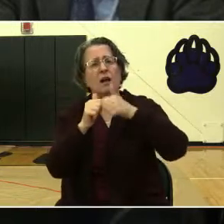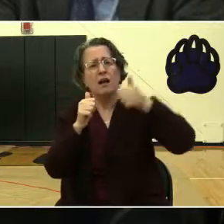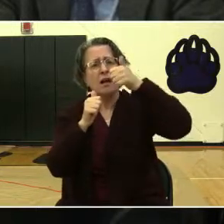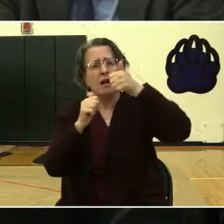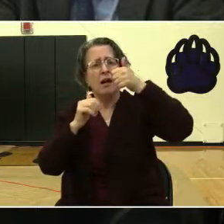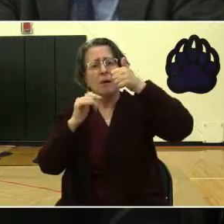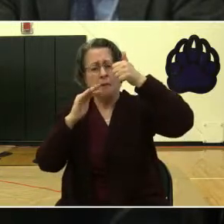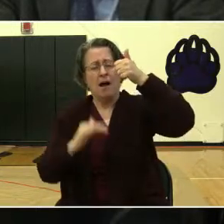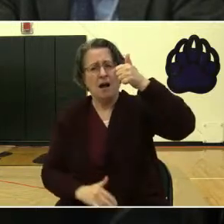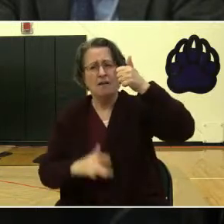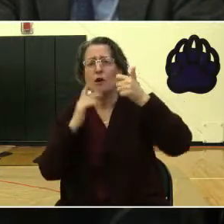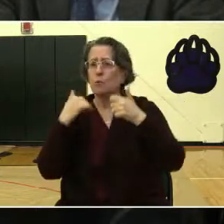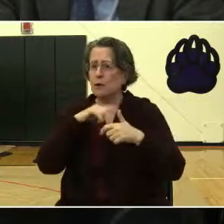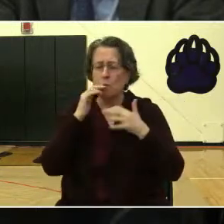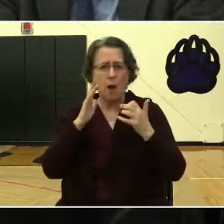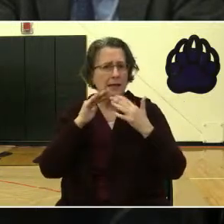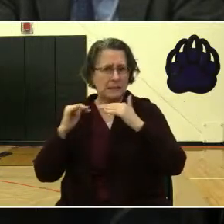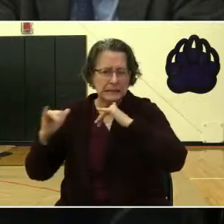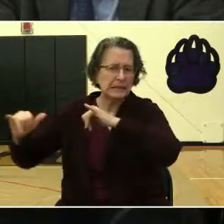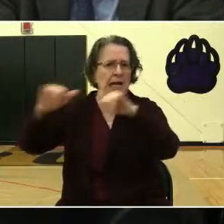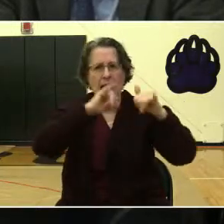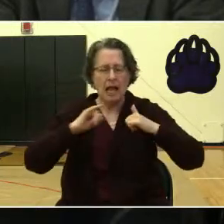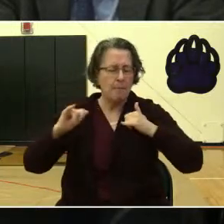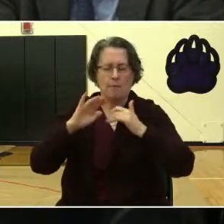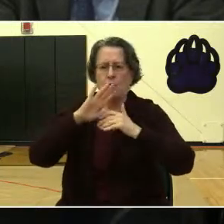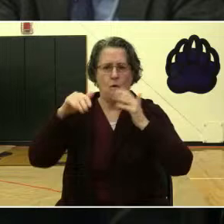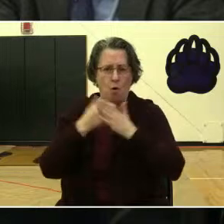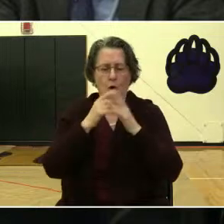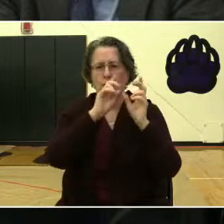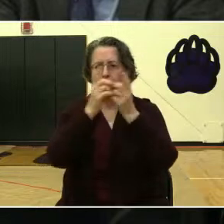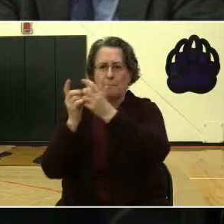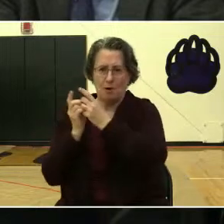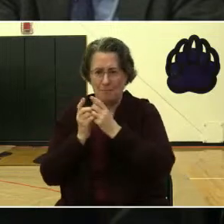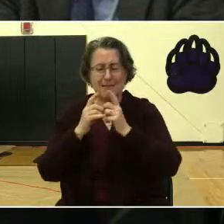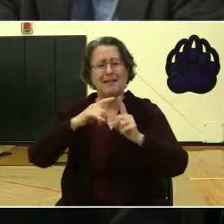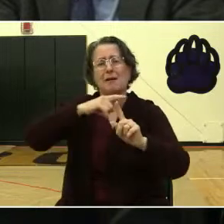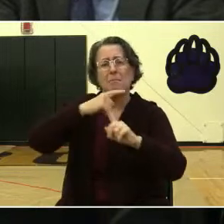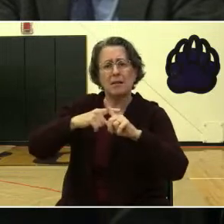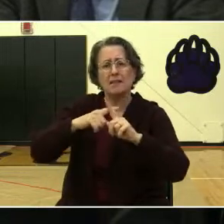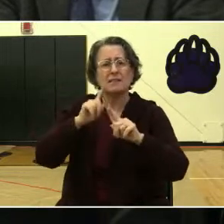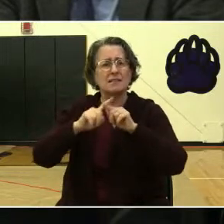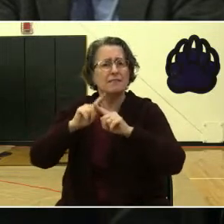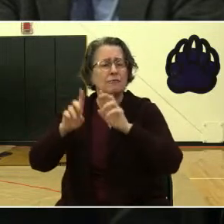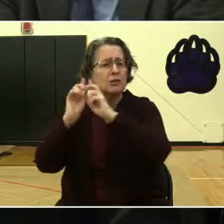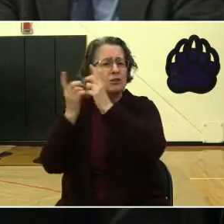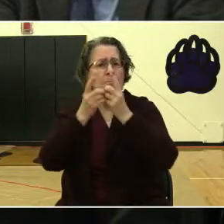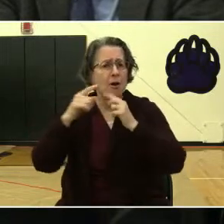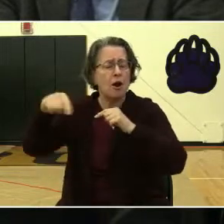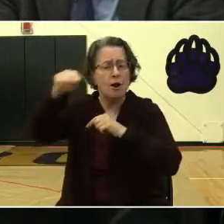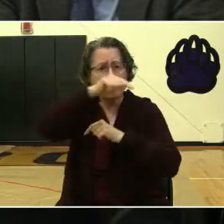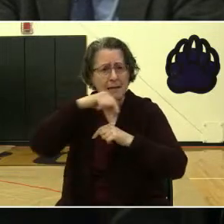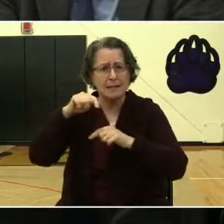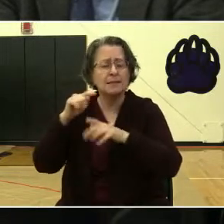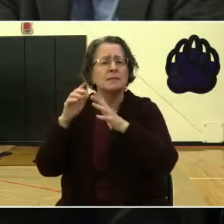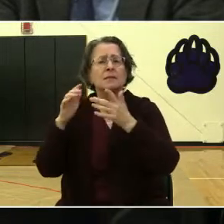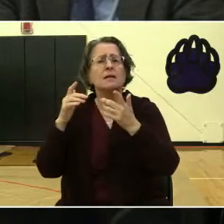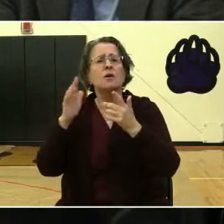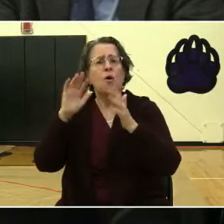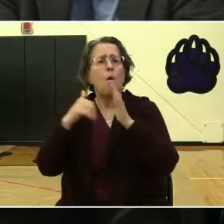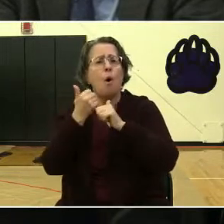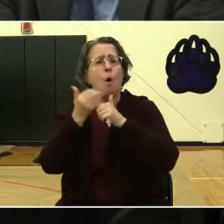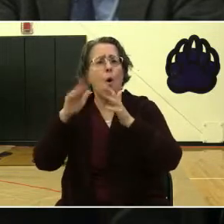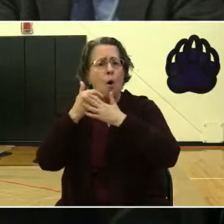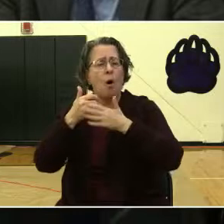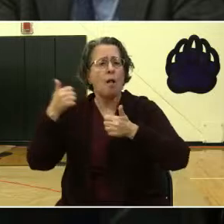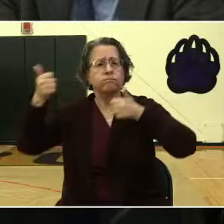within each department and then also looking at Equity between the Departments for what one Department head's responsibilities are compared to another and